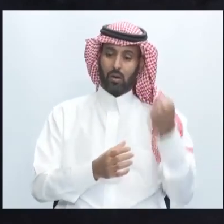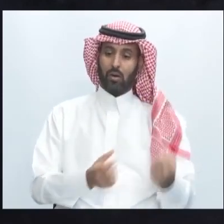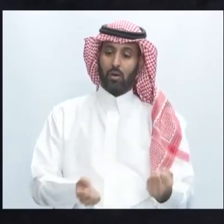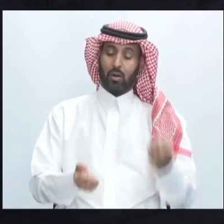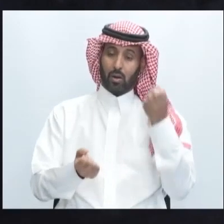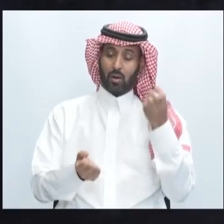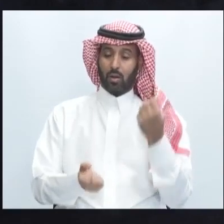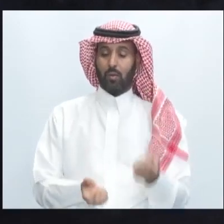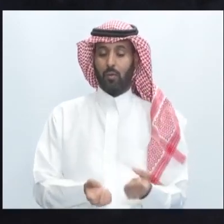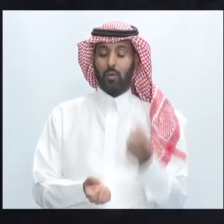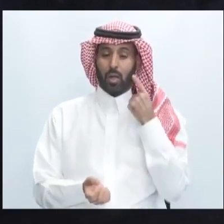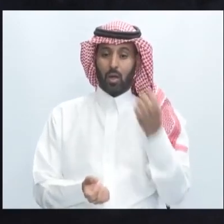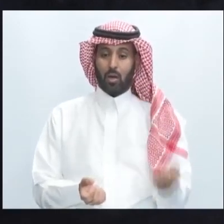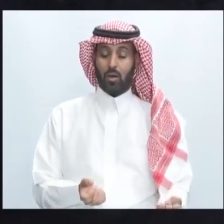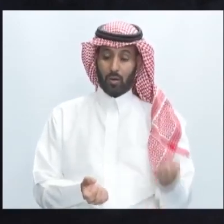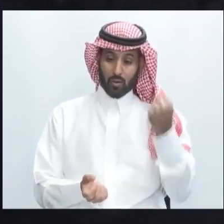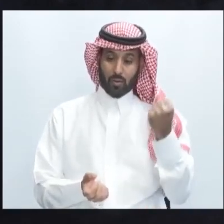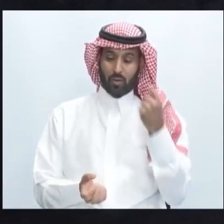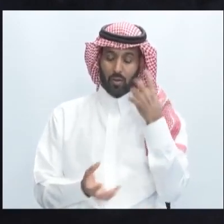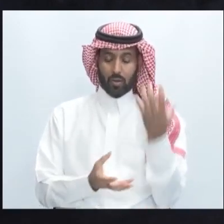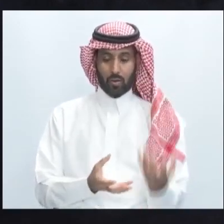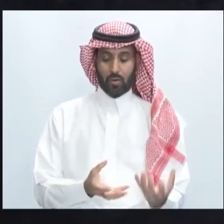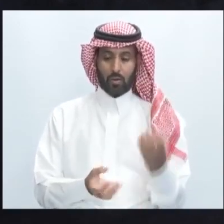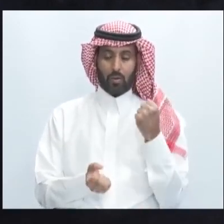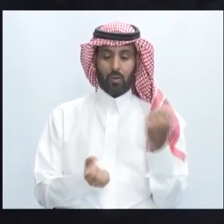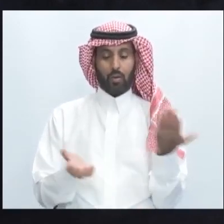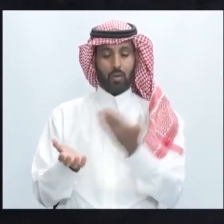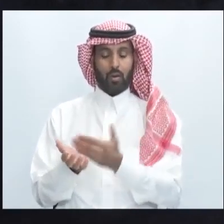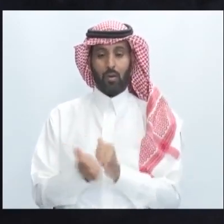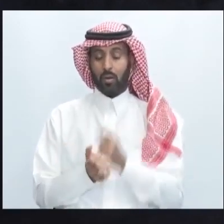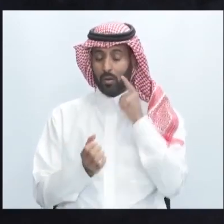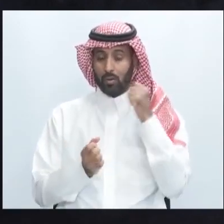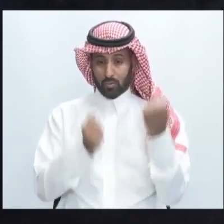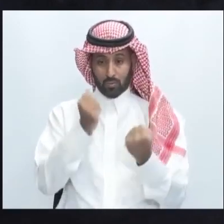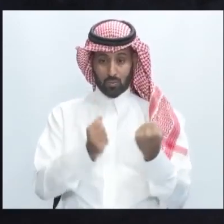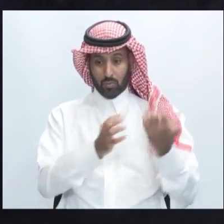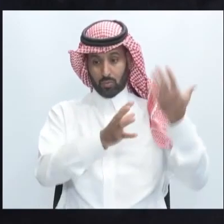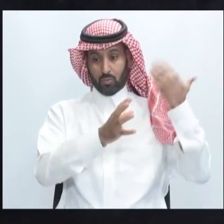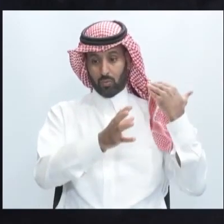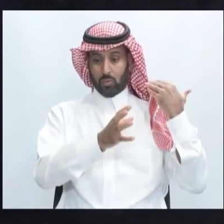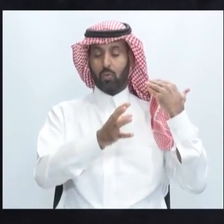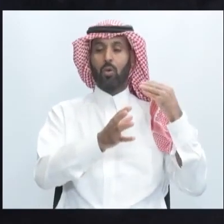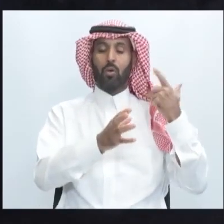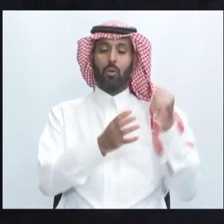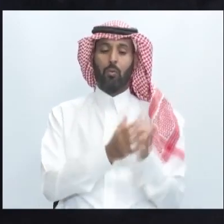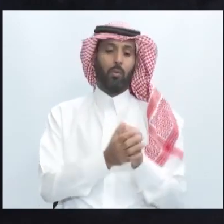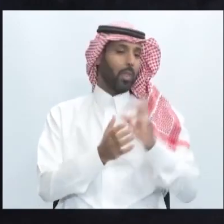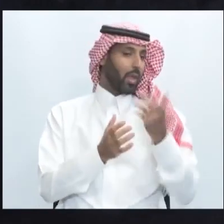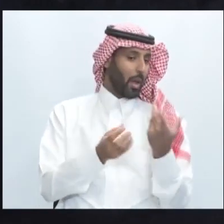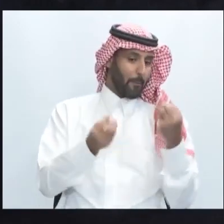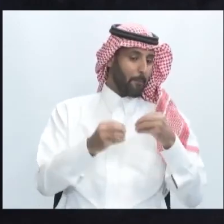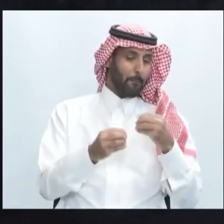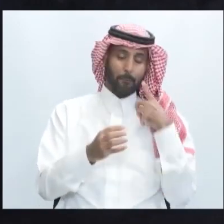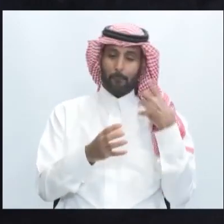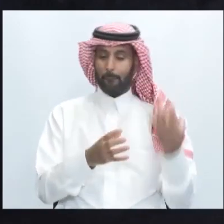can carry. This is an arm load. On the other hand, the truck load, it's how much the